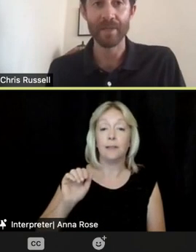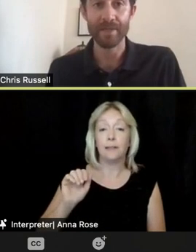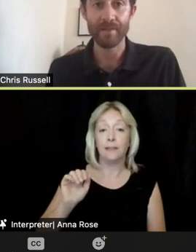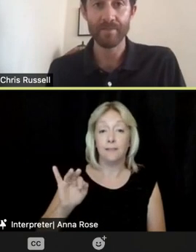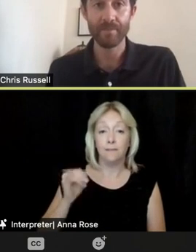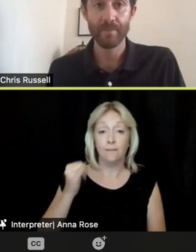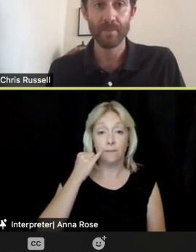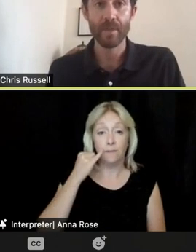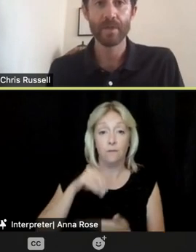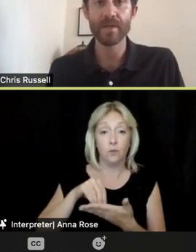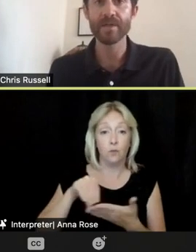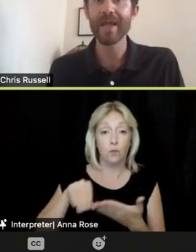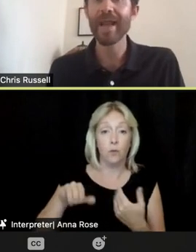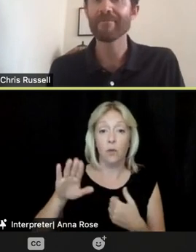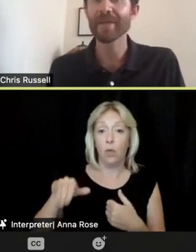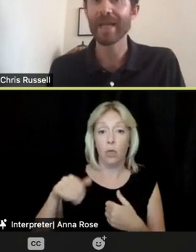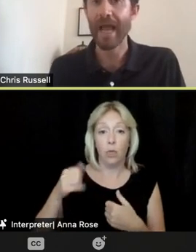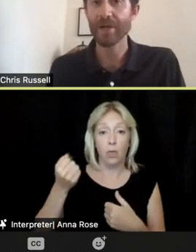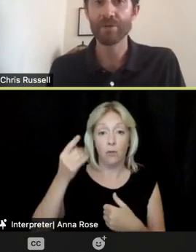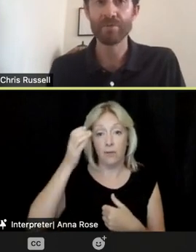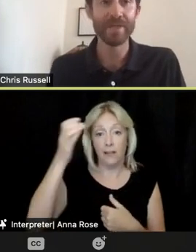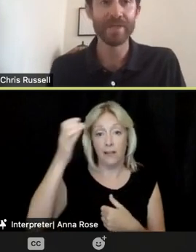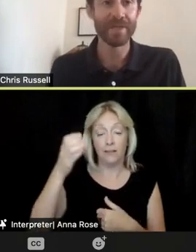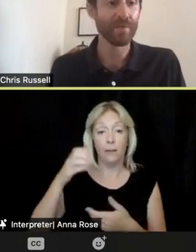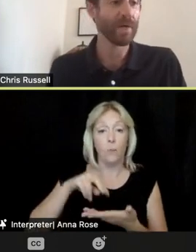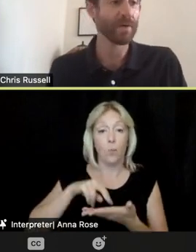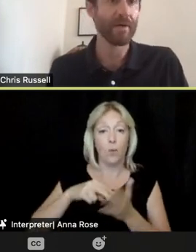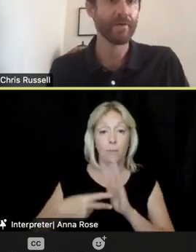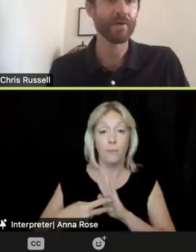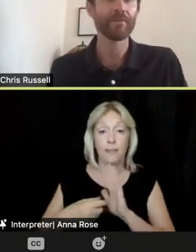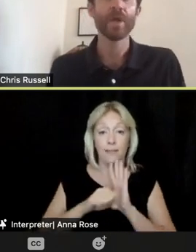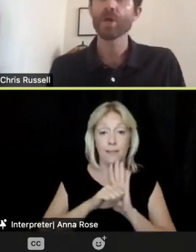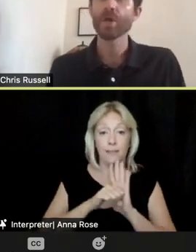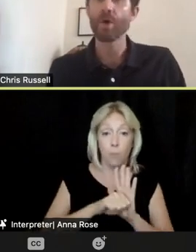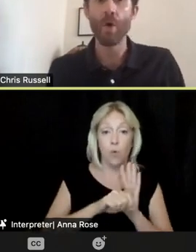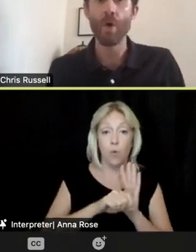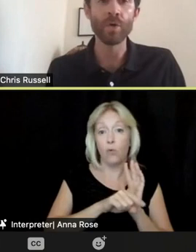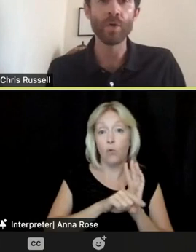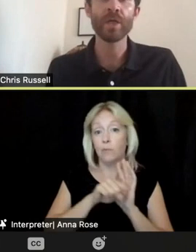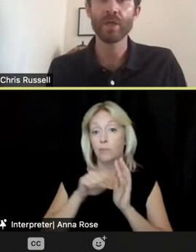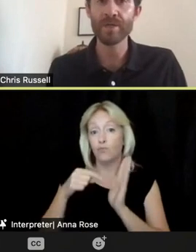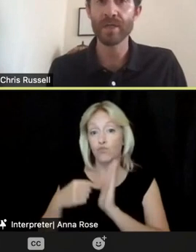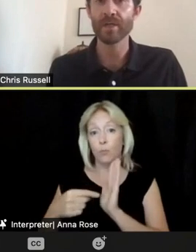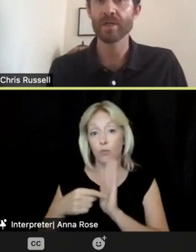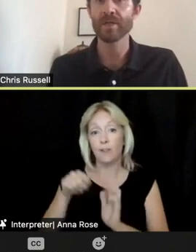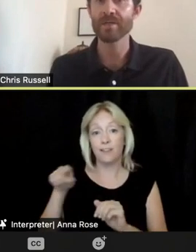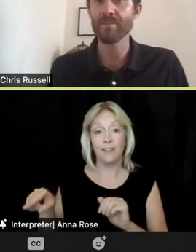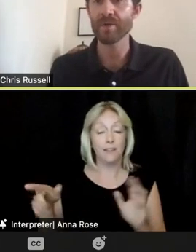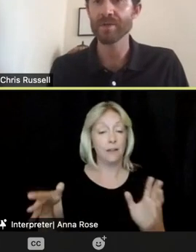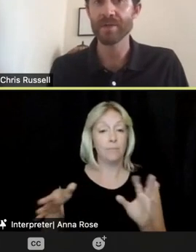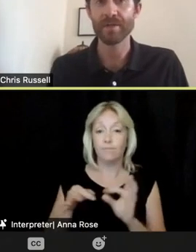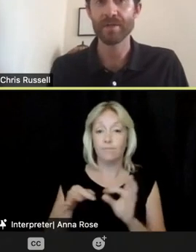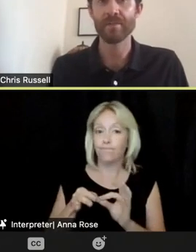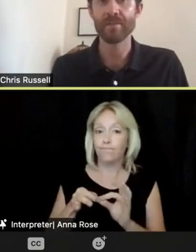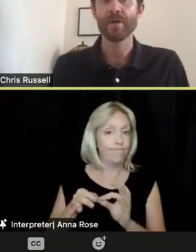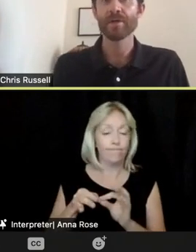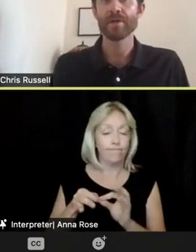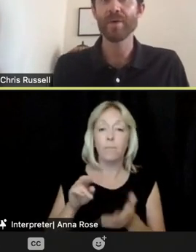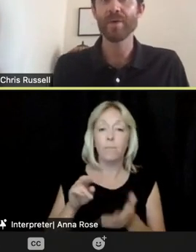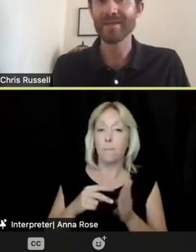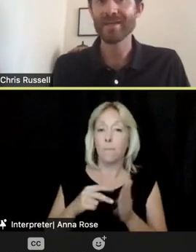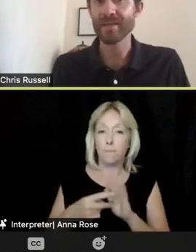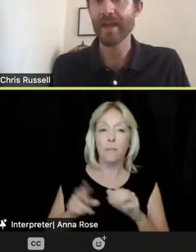have symbolism, doesn't yet have the connection between a symbol and a referent, you're only using the symbol